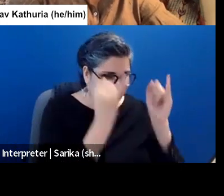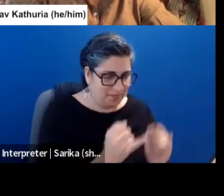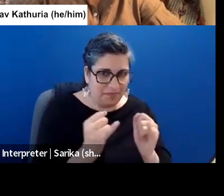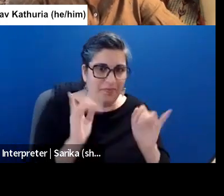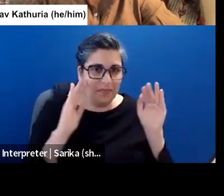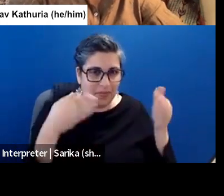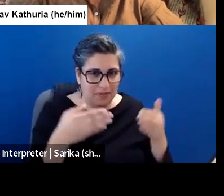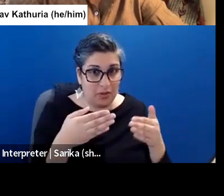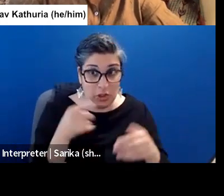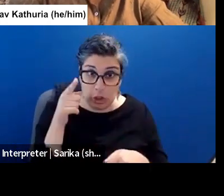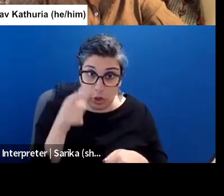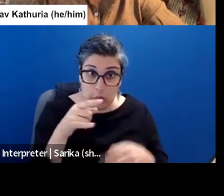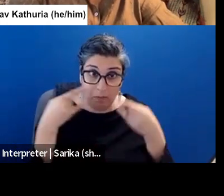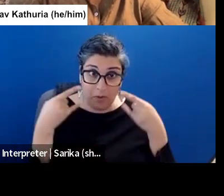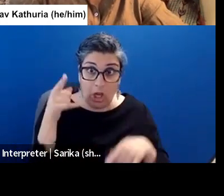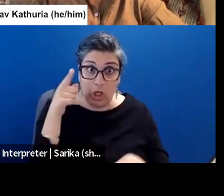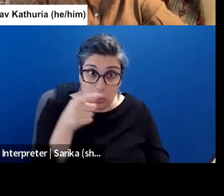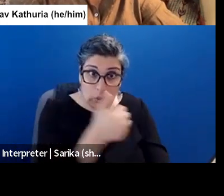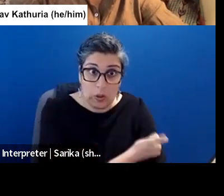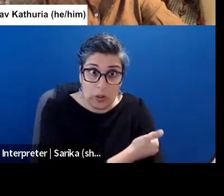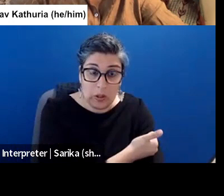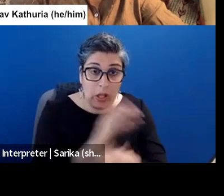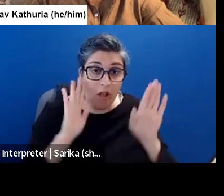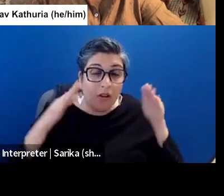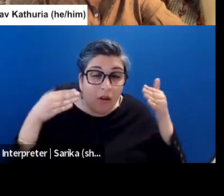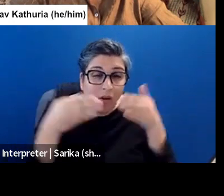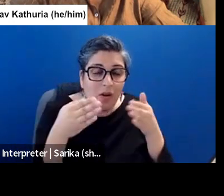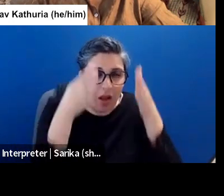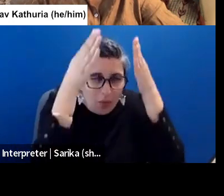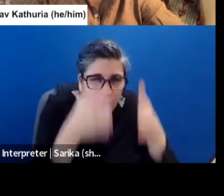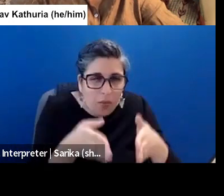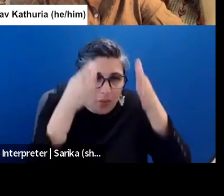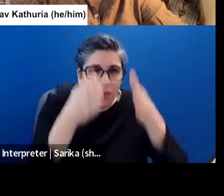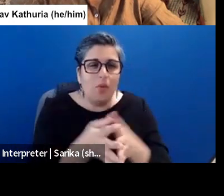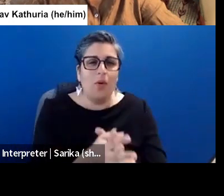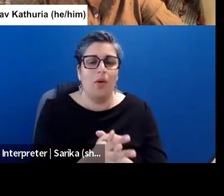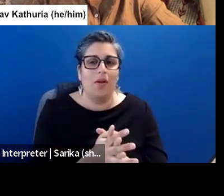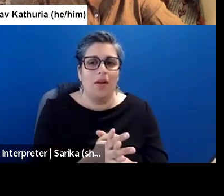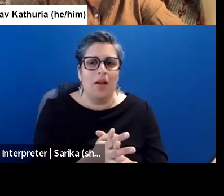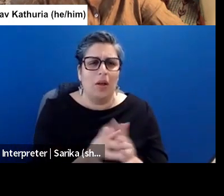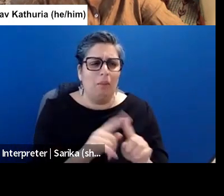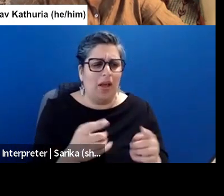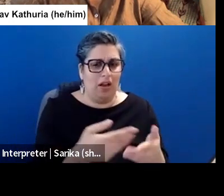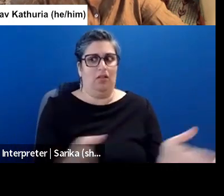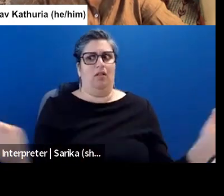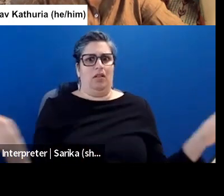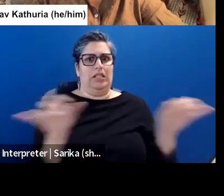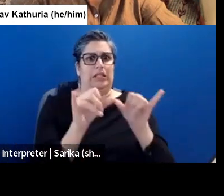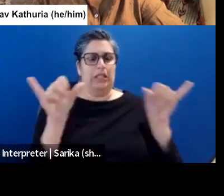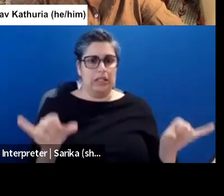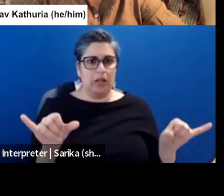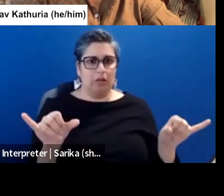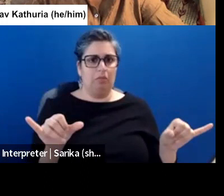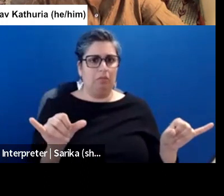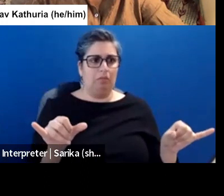wearing a mask? Are you getting vaccinated? And there's not a looking at the really big systems here. Like, if we